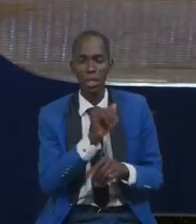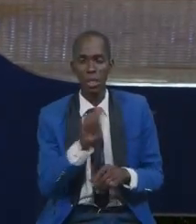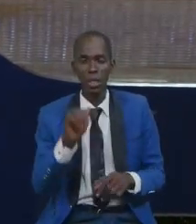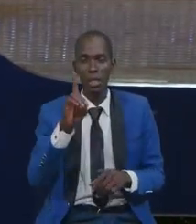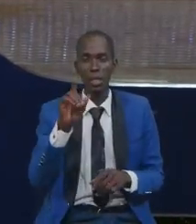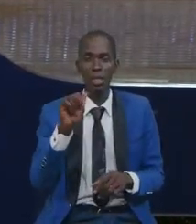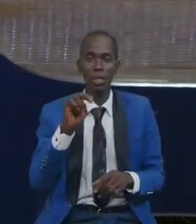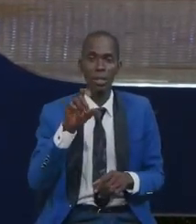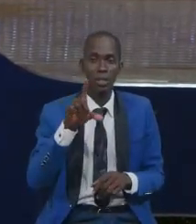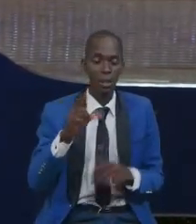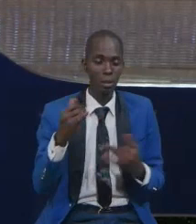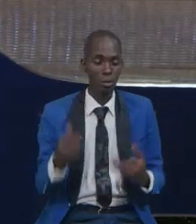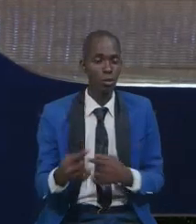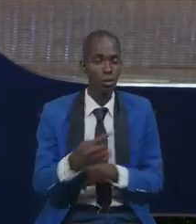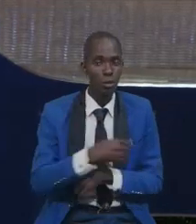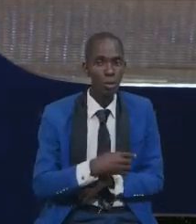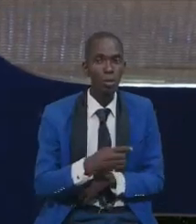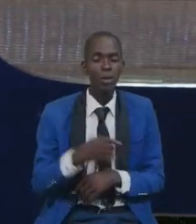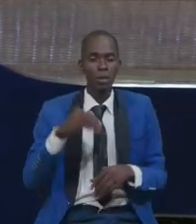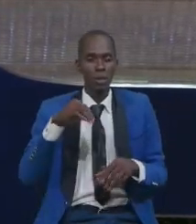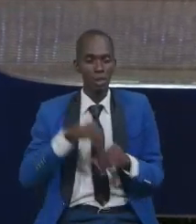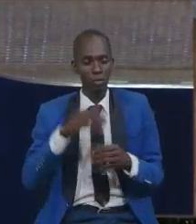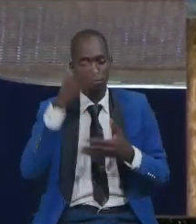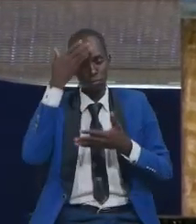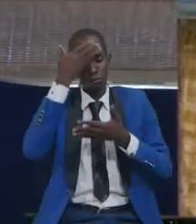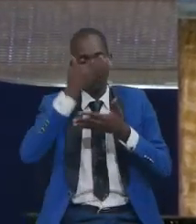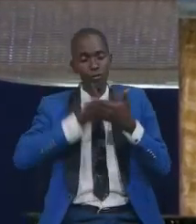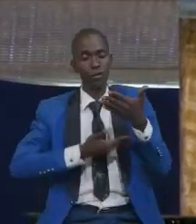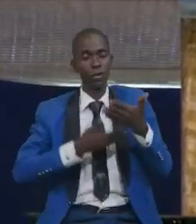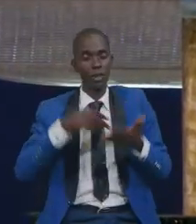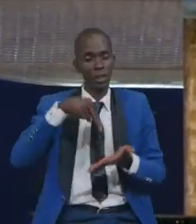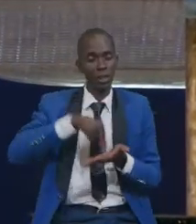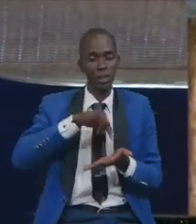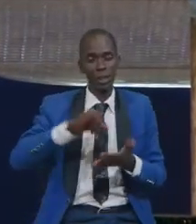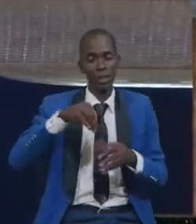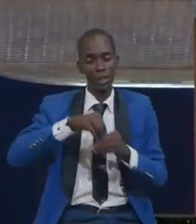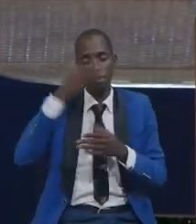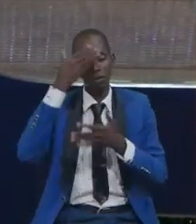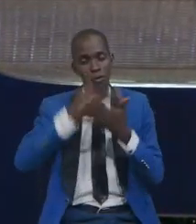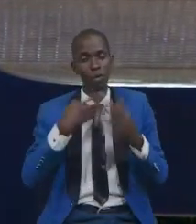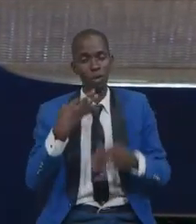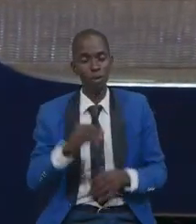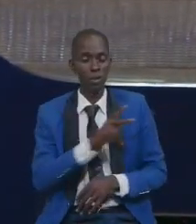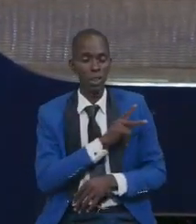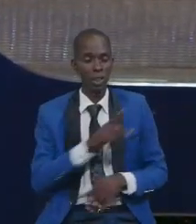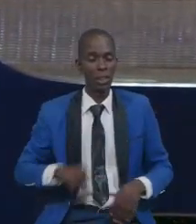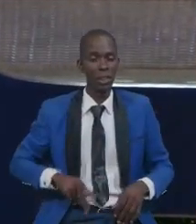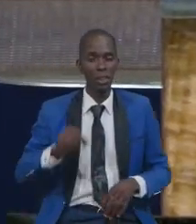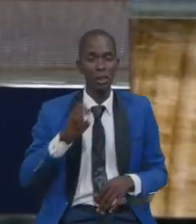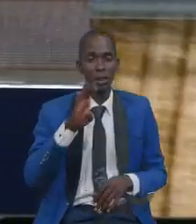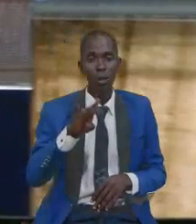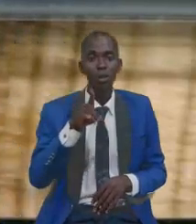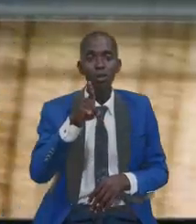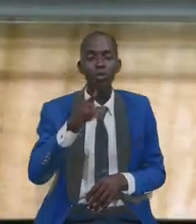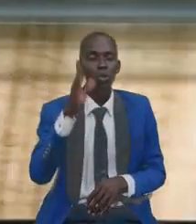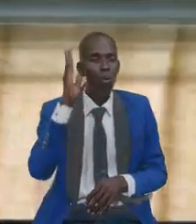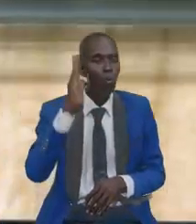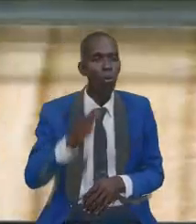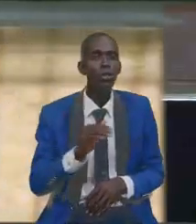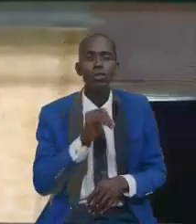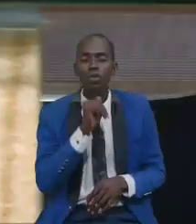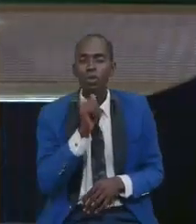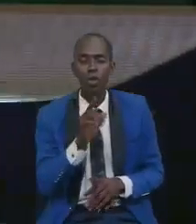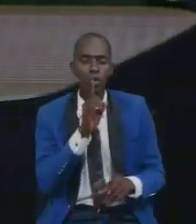today in front of Nebuchadnezzar, you will speak not as pleasing men,